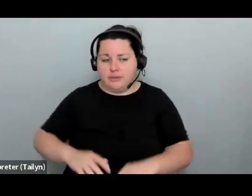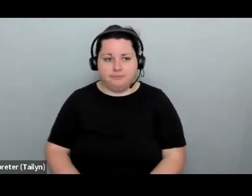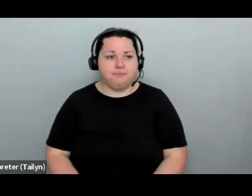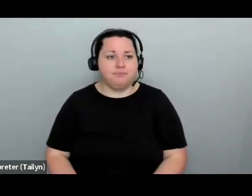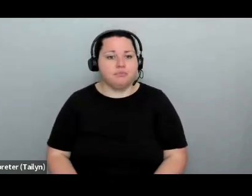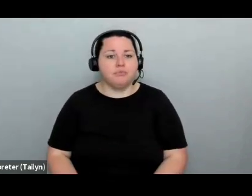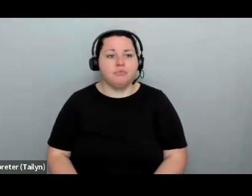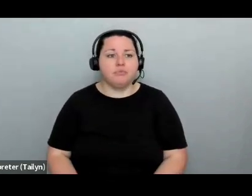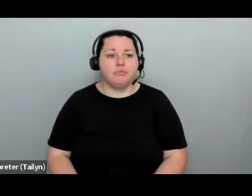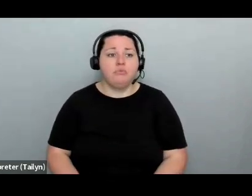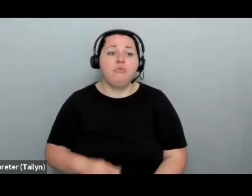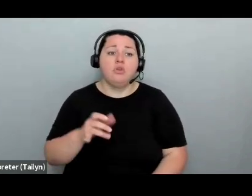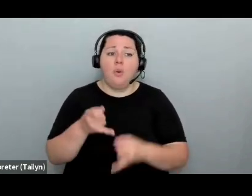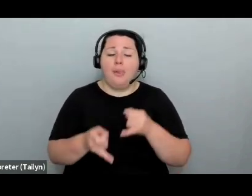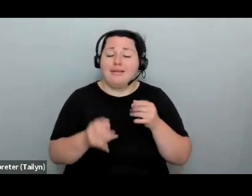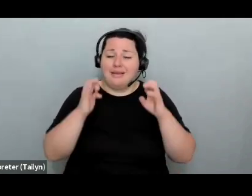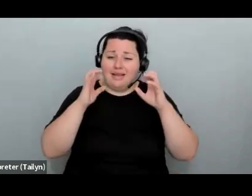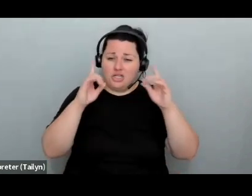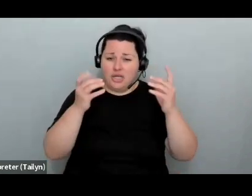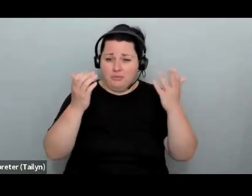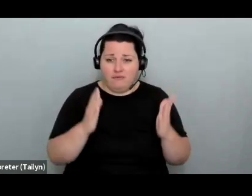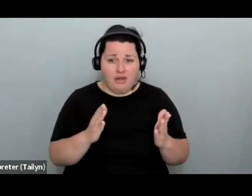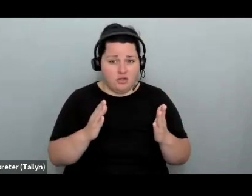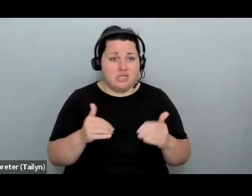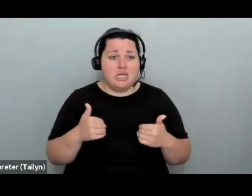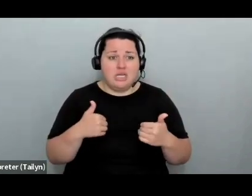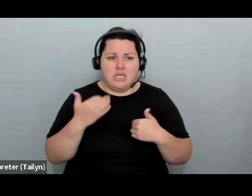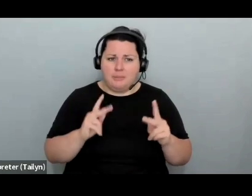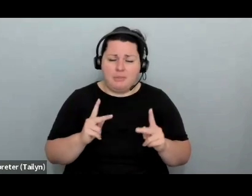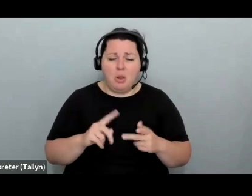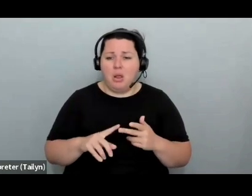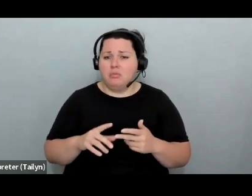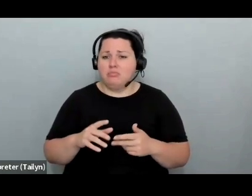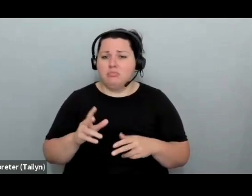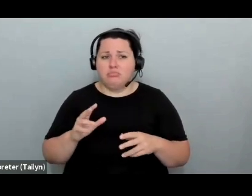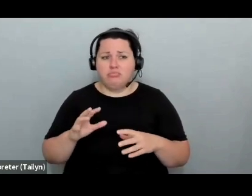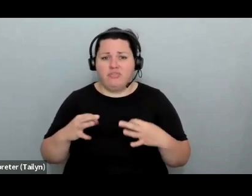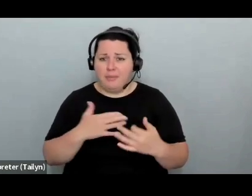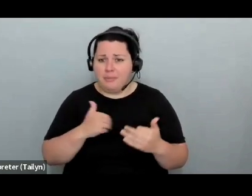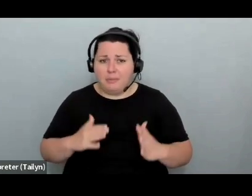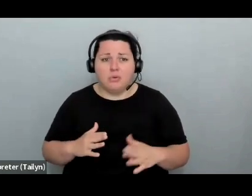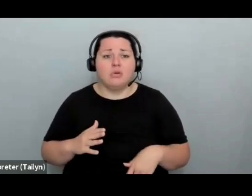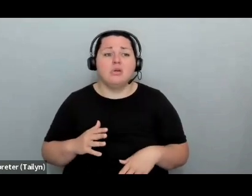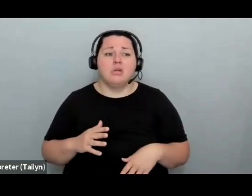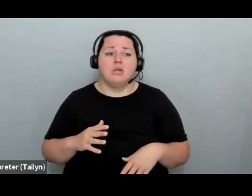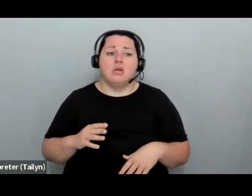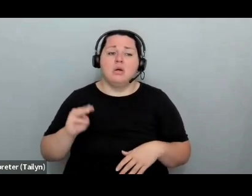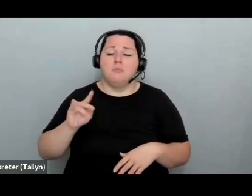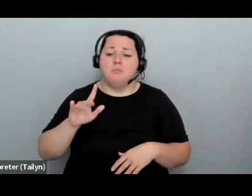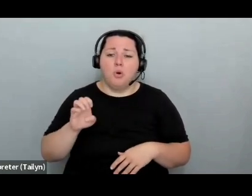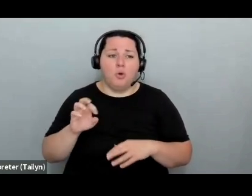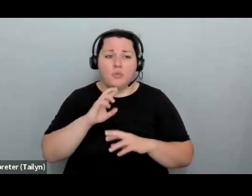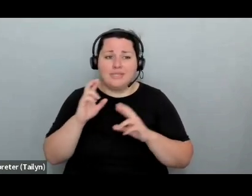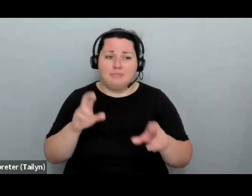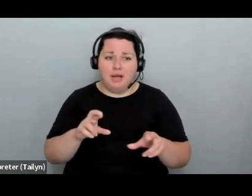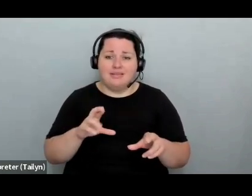And then the last thing is really educating providers, young people, loved ones. Again, Mobile response and stabilization is a